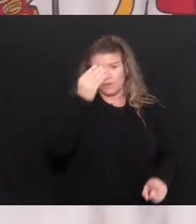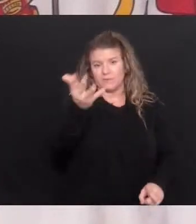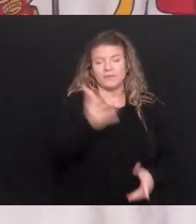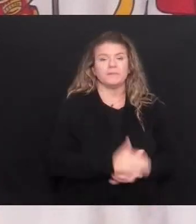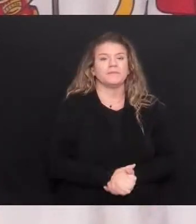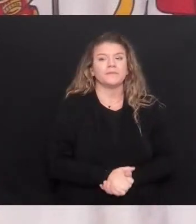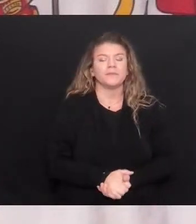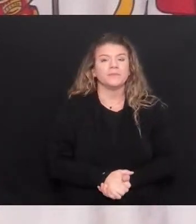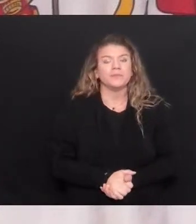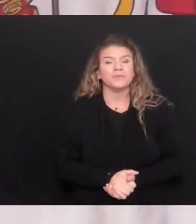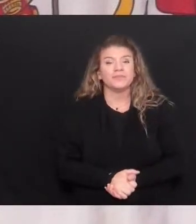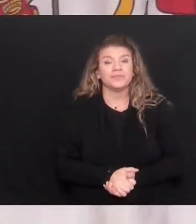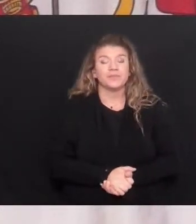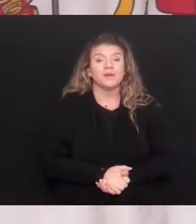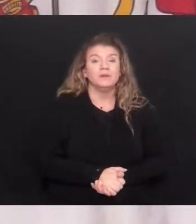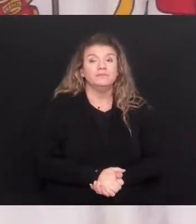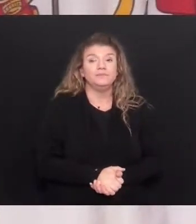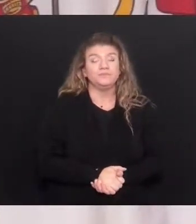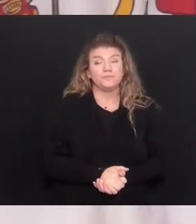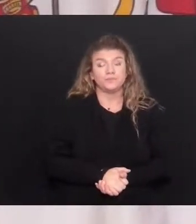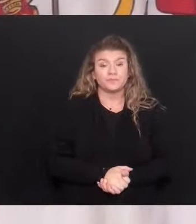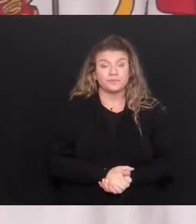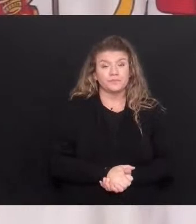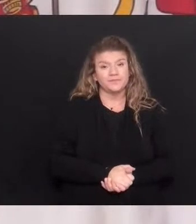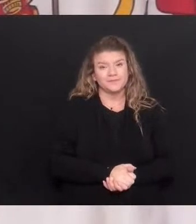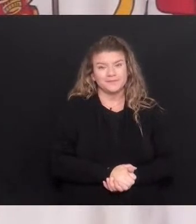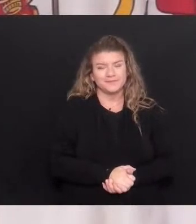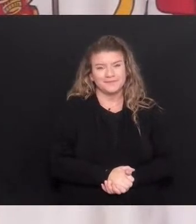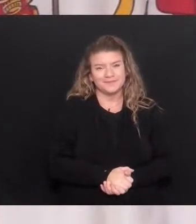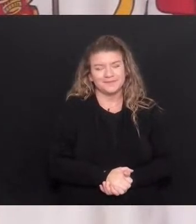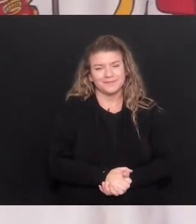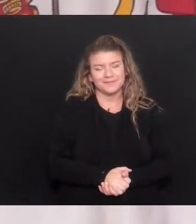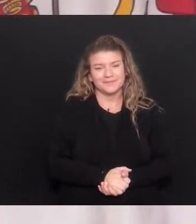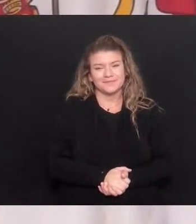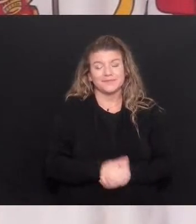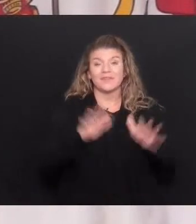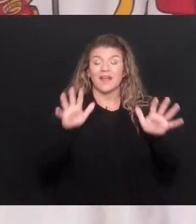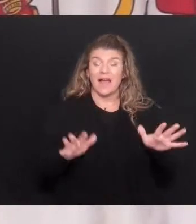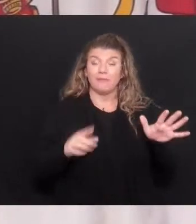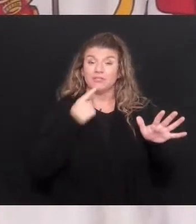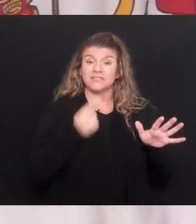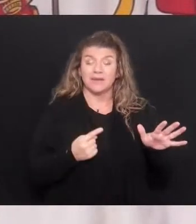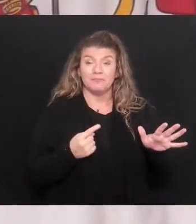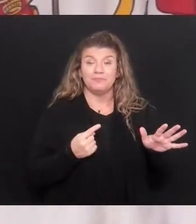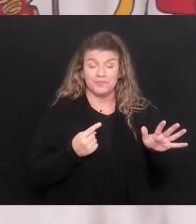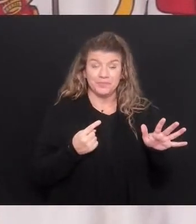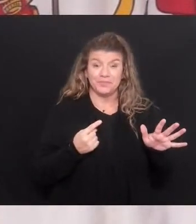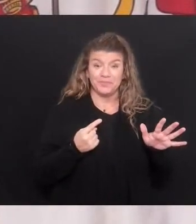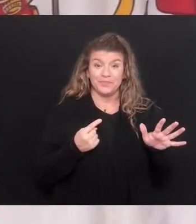Well, let me just say just this. In